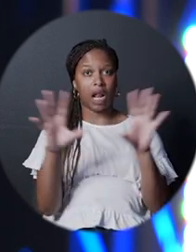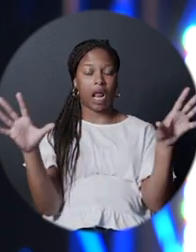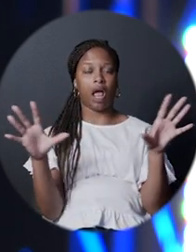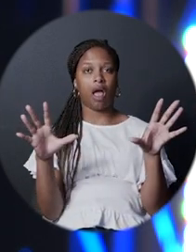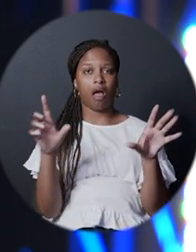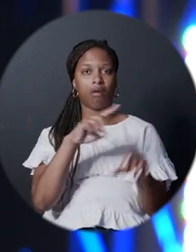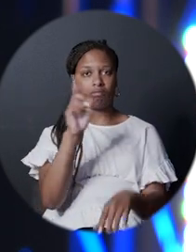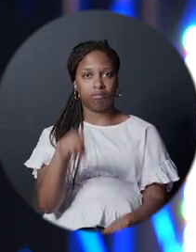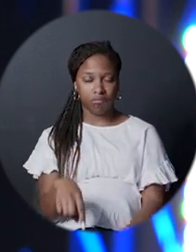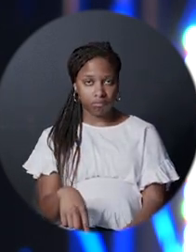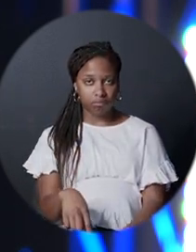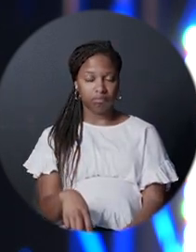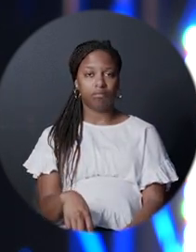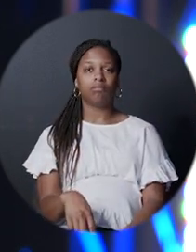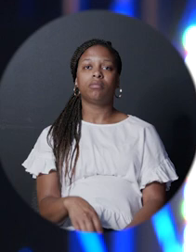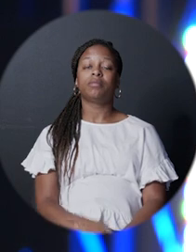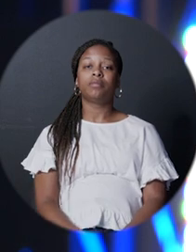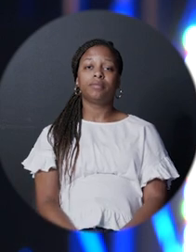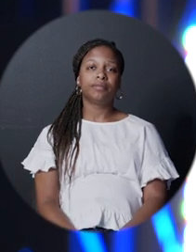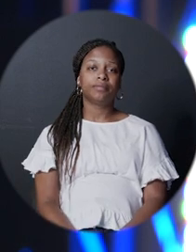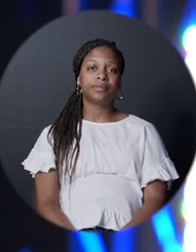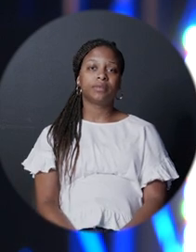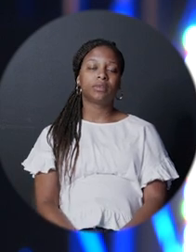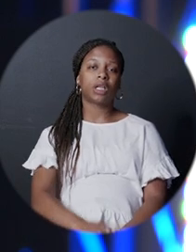I have seen the lightning flashing.